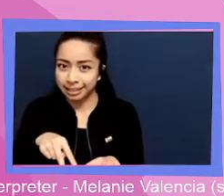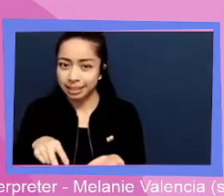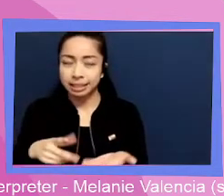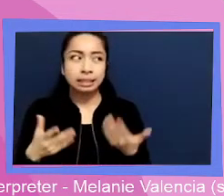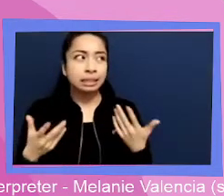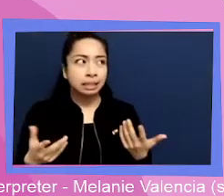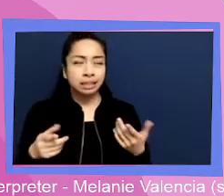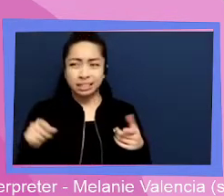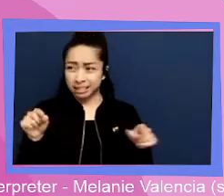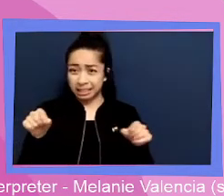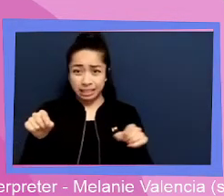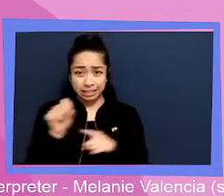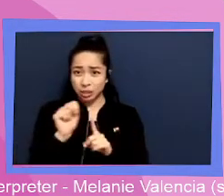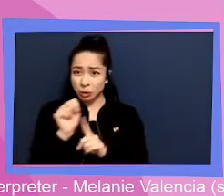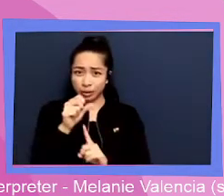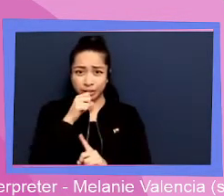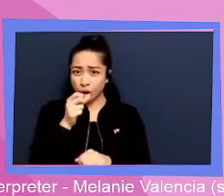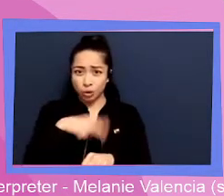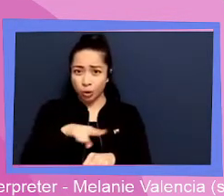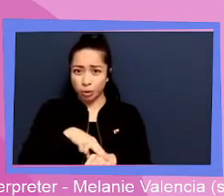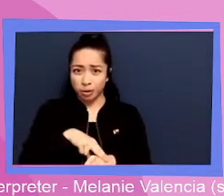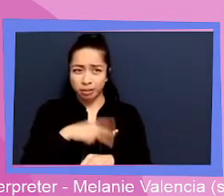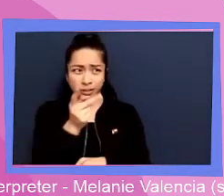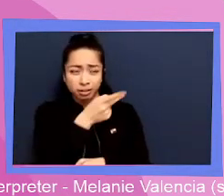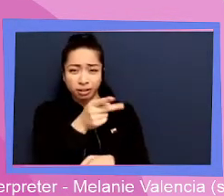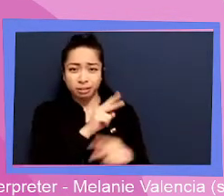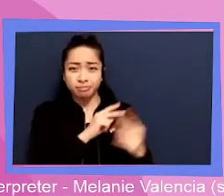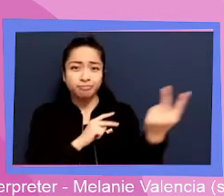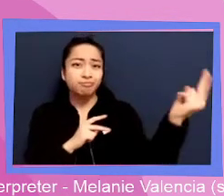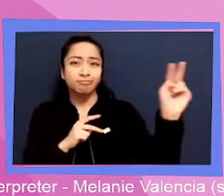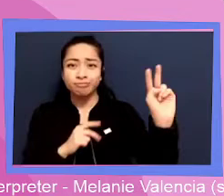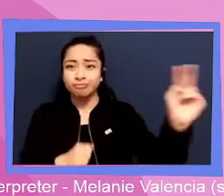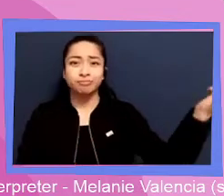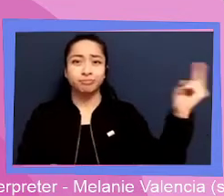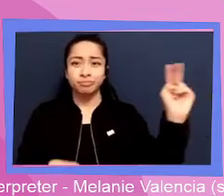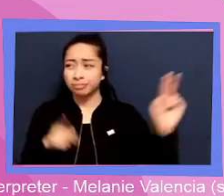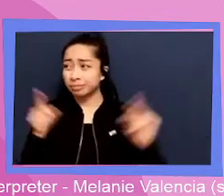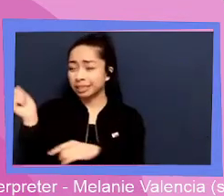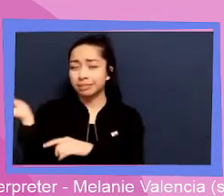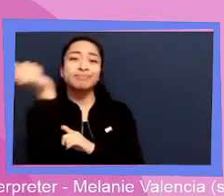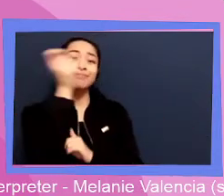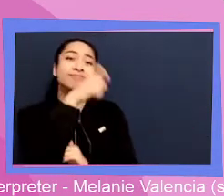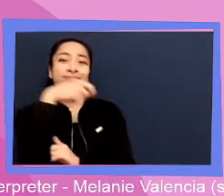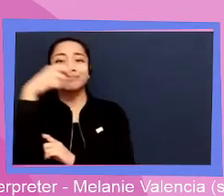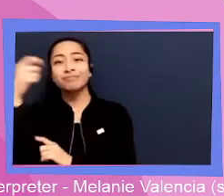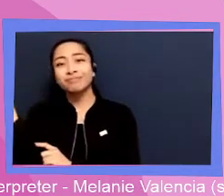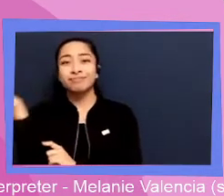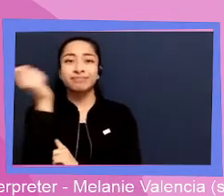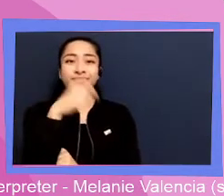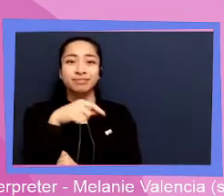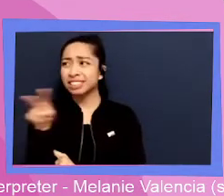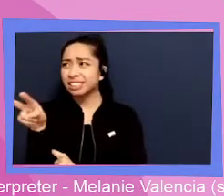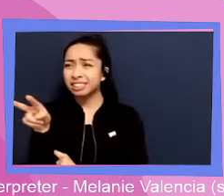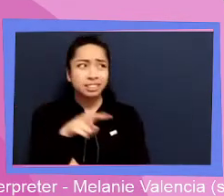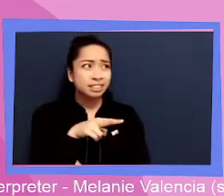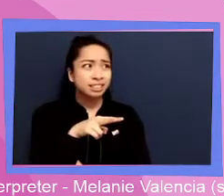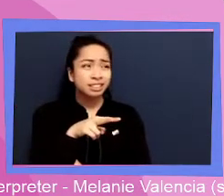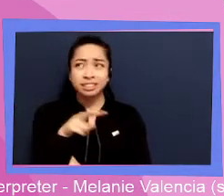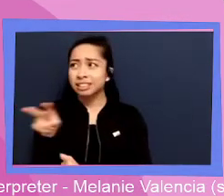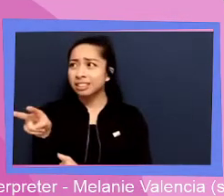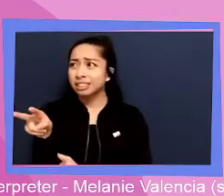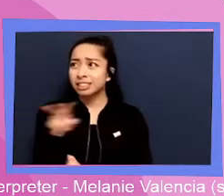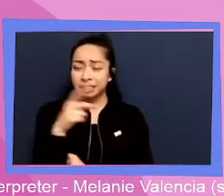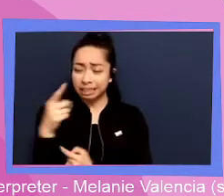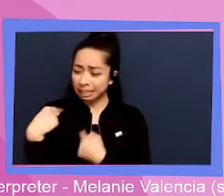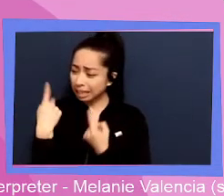normal about this. As I watched them flounce around the kitchen with Shanti's rainbow flag flicking every so often into my sightline, the past 12